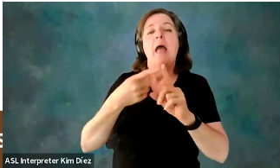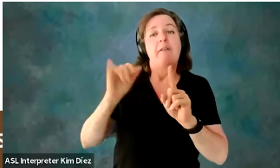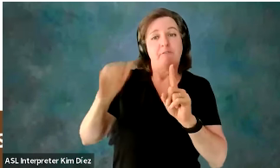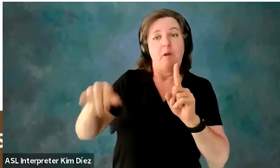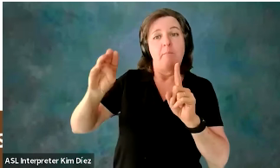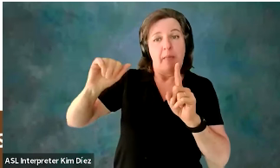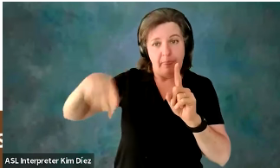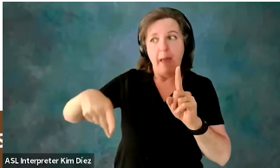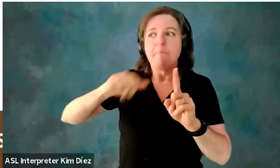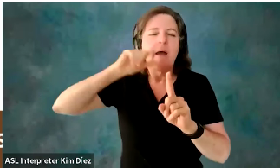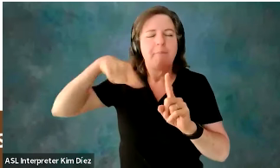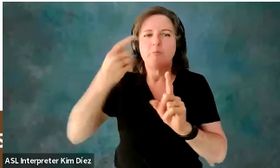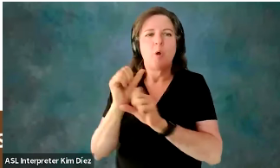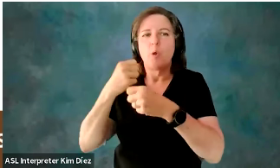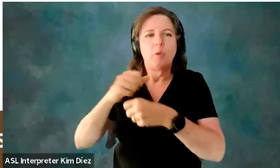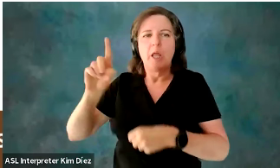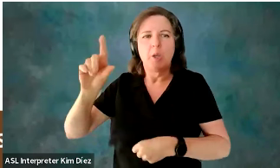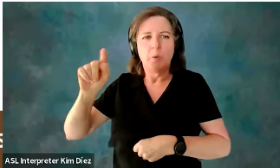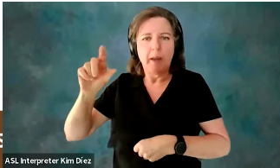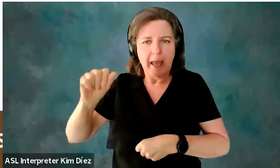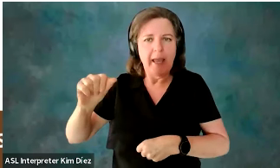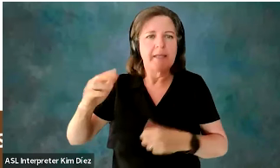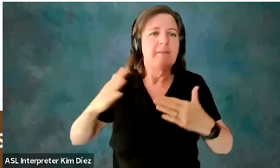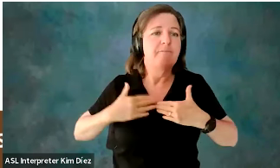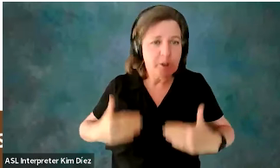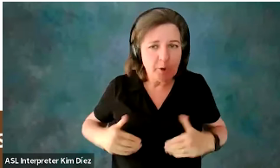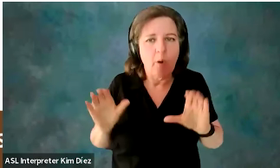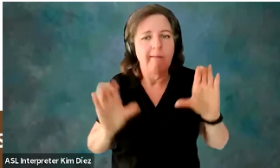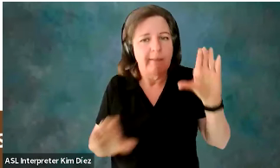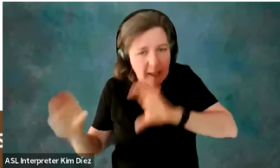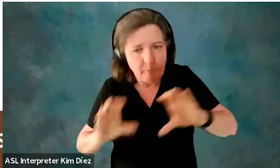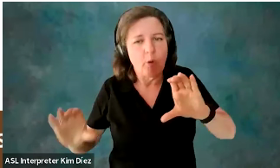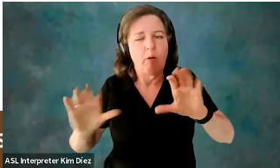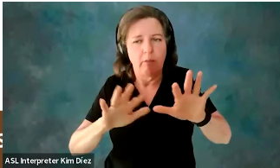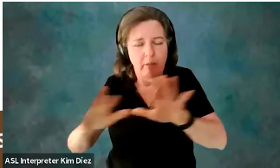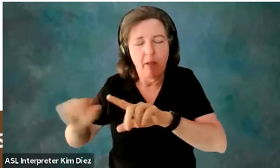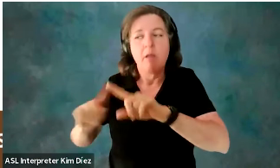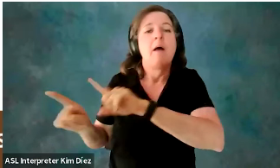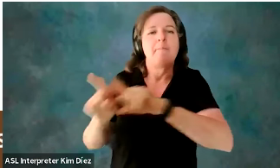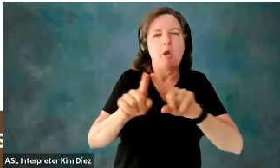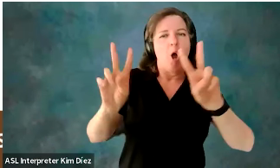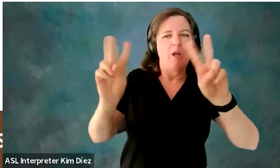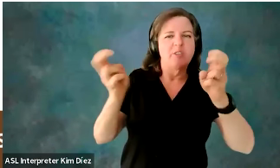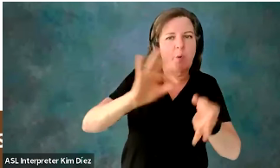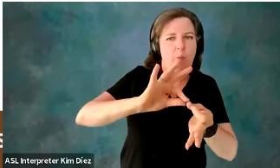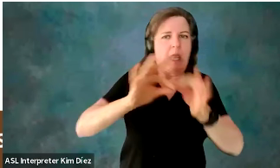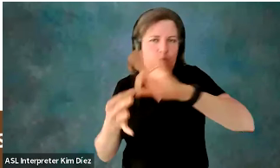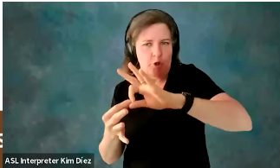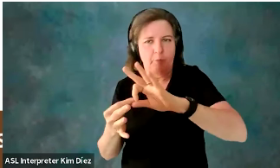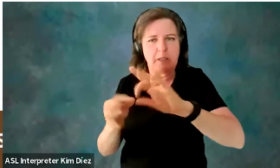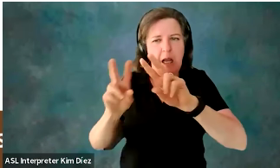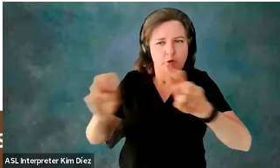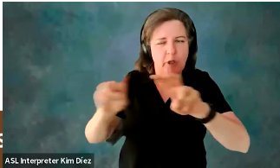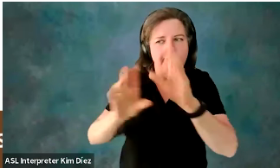publish information on what is going on in the area, but we also have interpretation and mapping. These